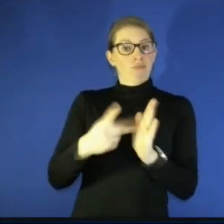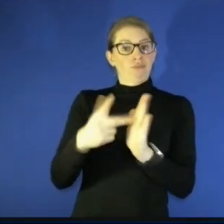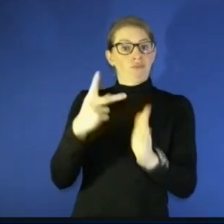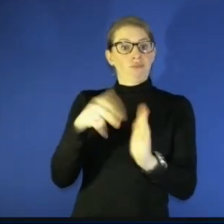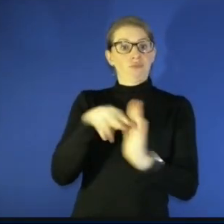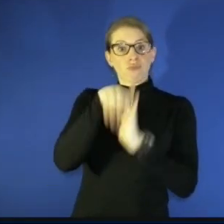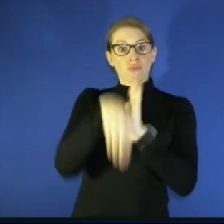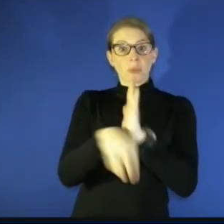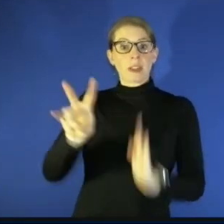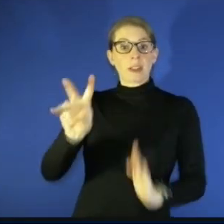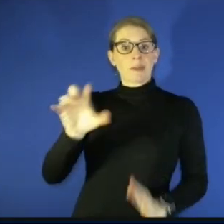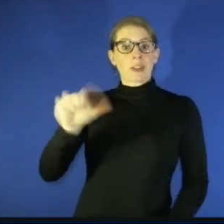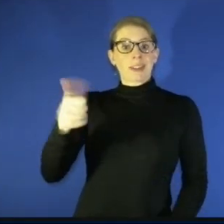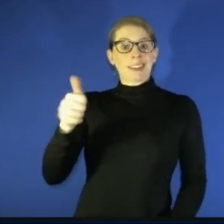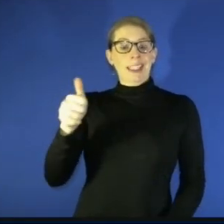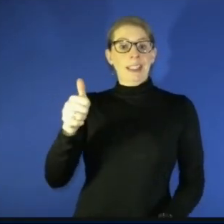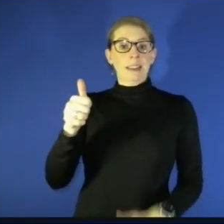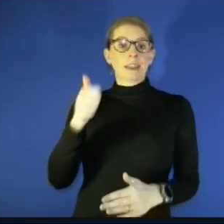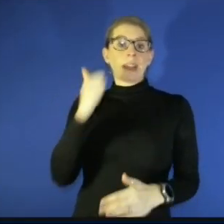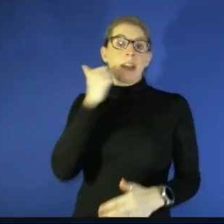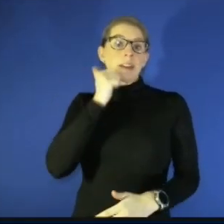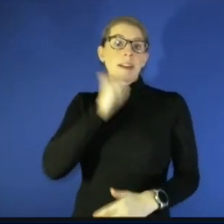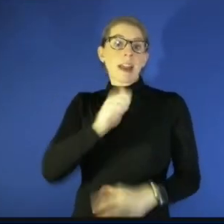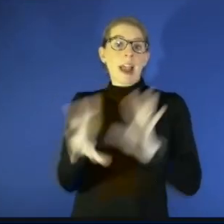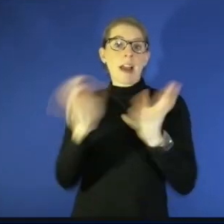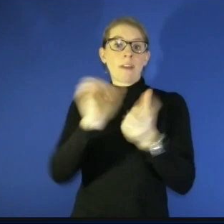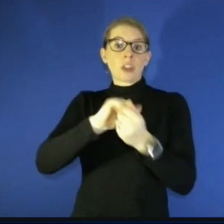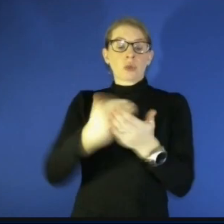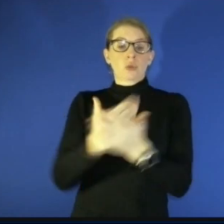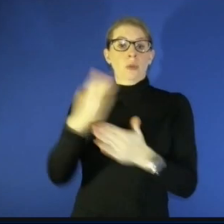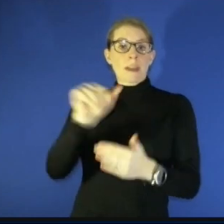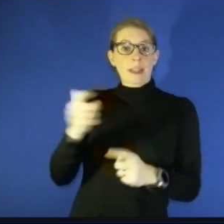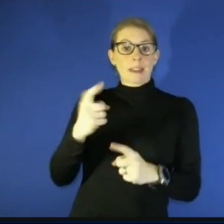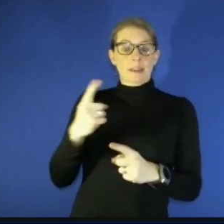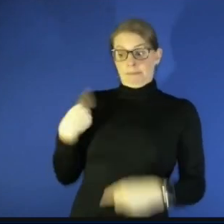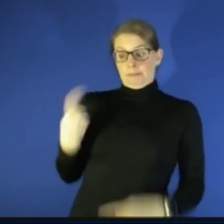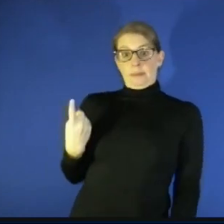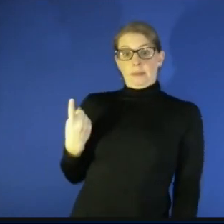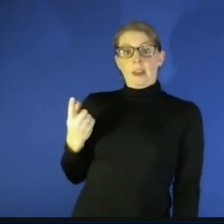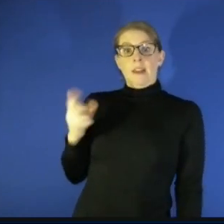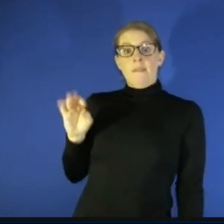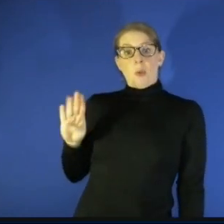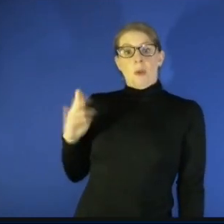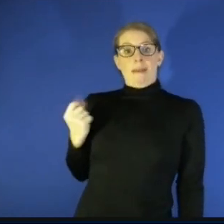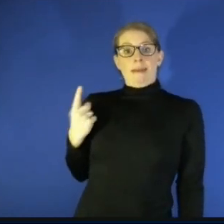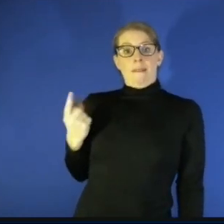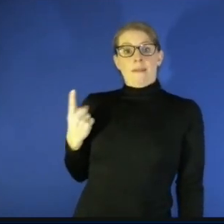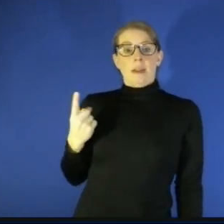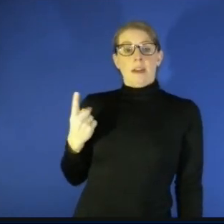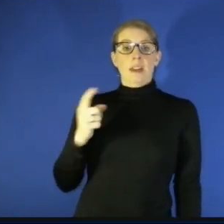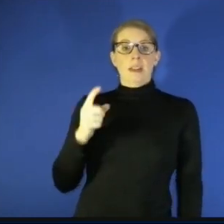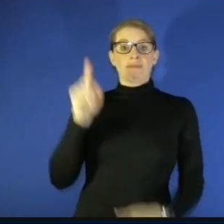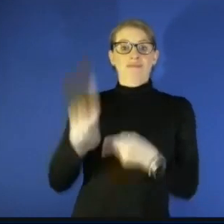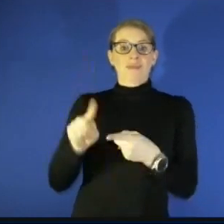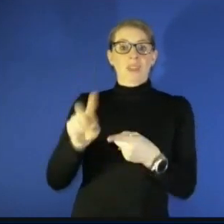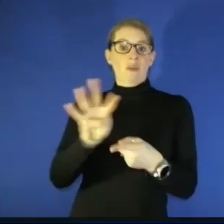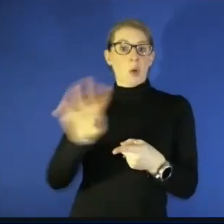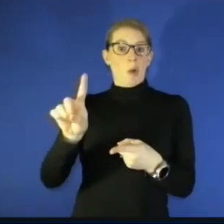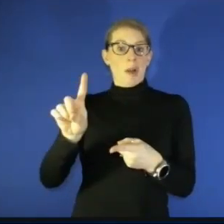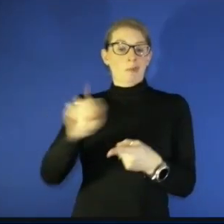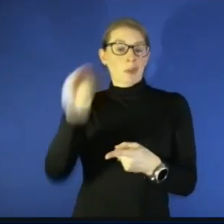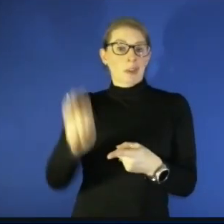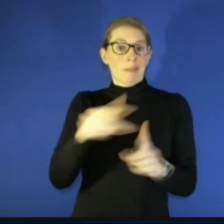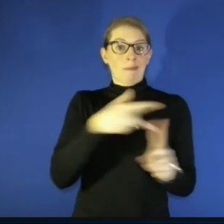710 daily average new cases as of February 11th. That is down nearly 41%. When it comes to vaccinations,